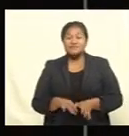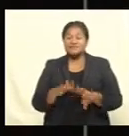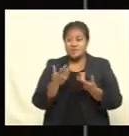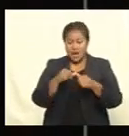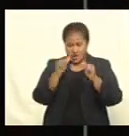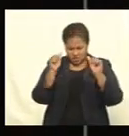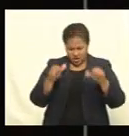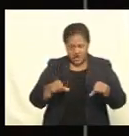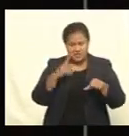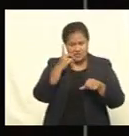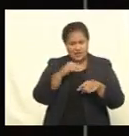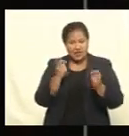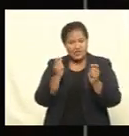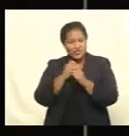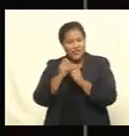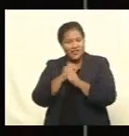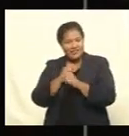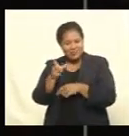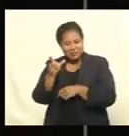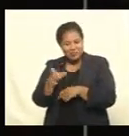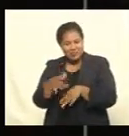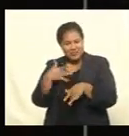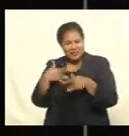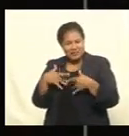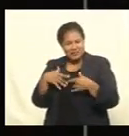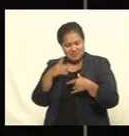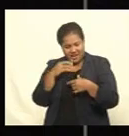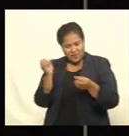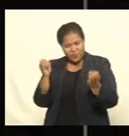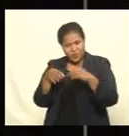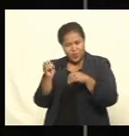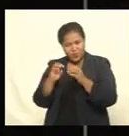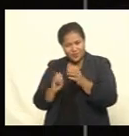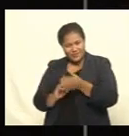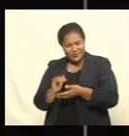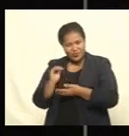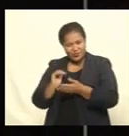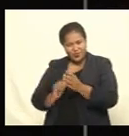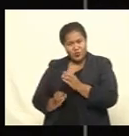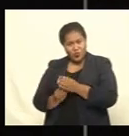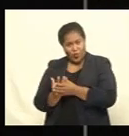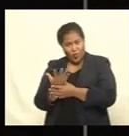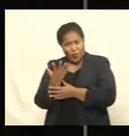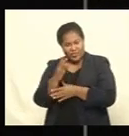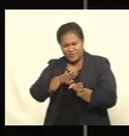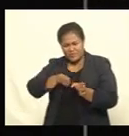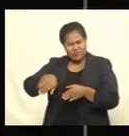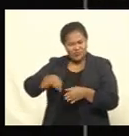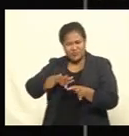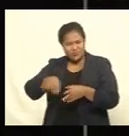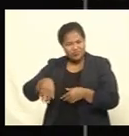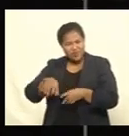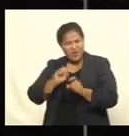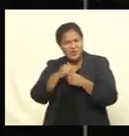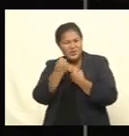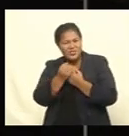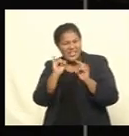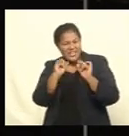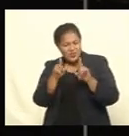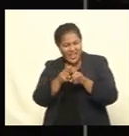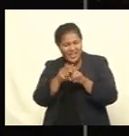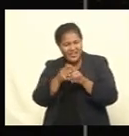Agriculture can transform a person's life and contribute to growth, as well as alleviate various social issues such as